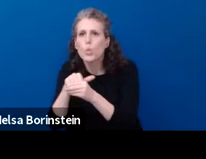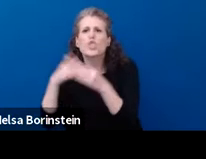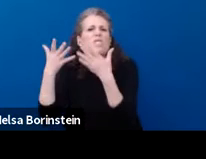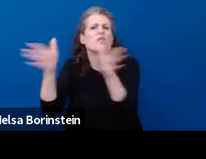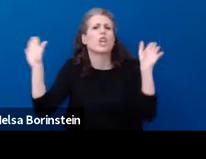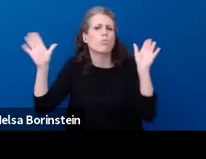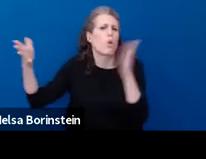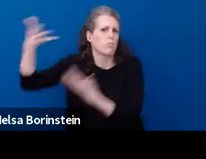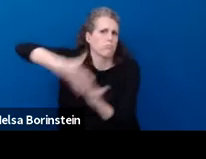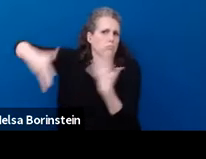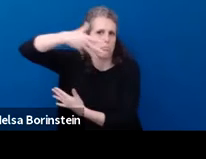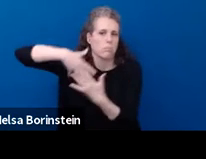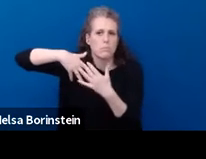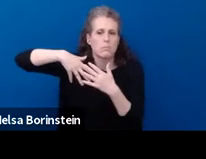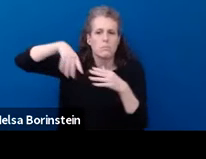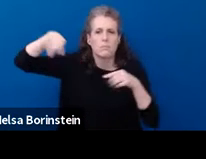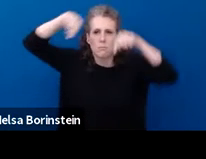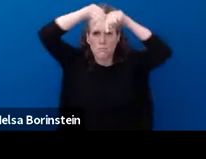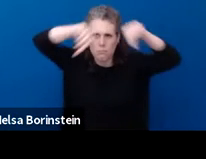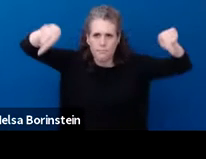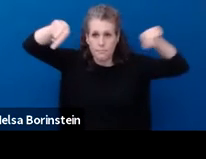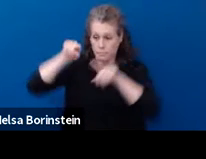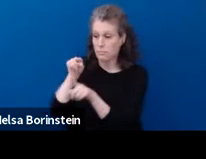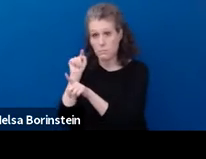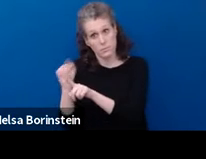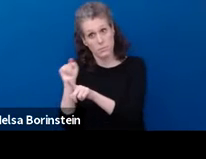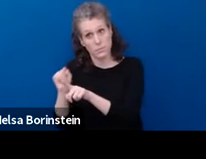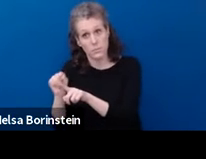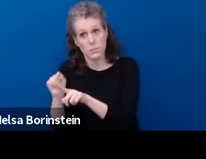society. And they have